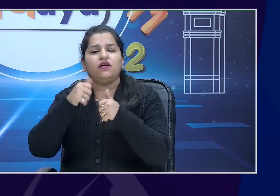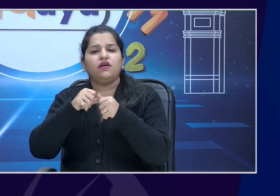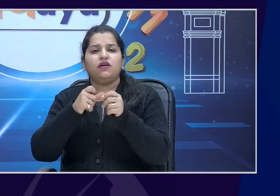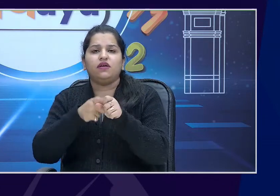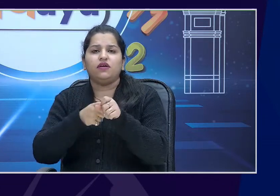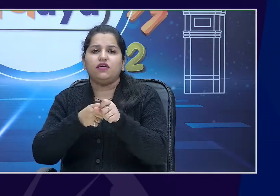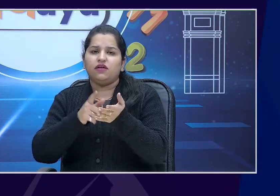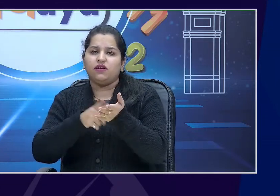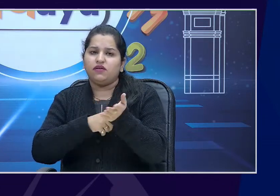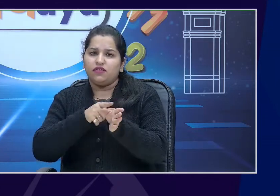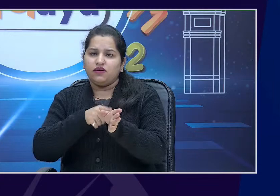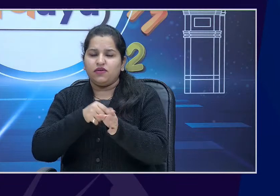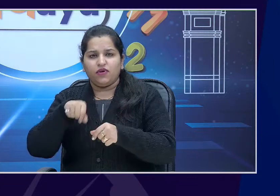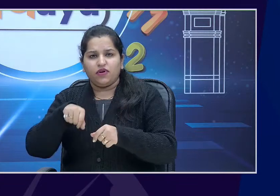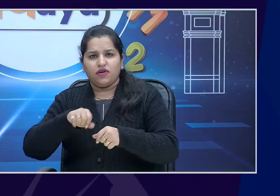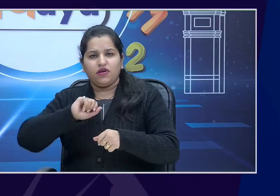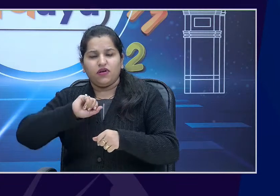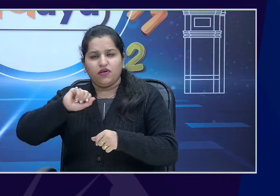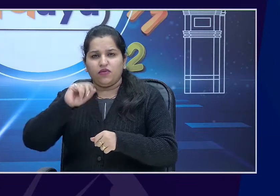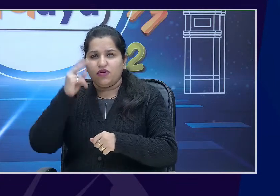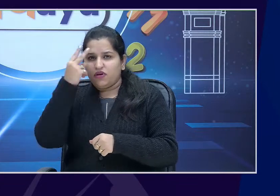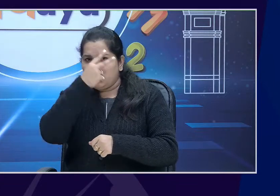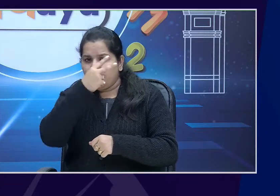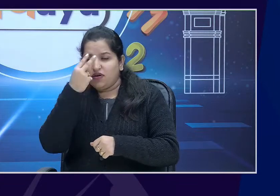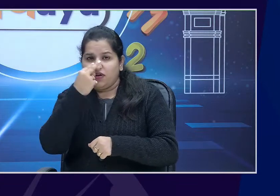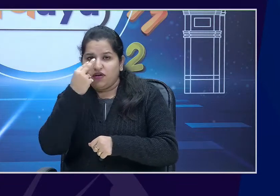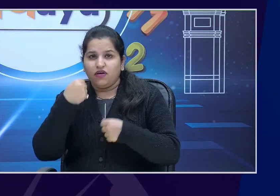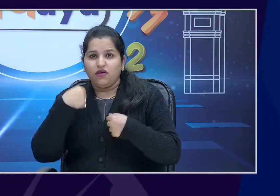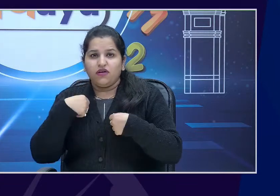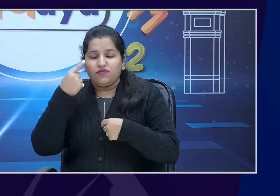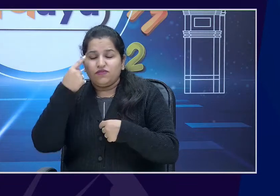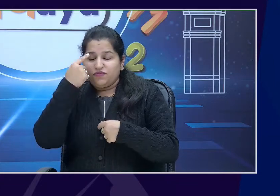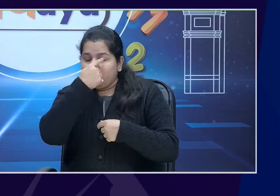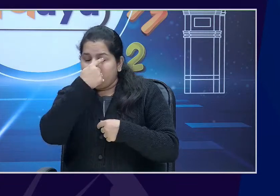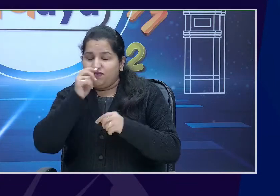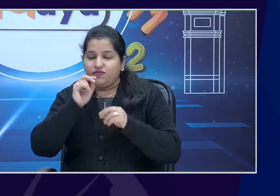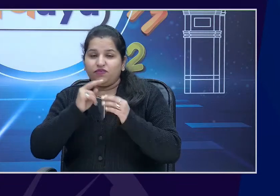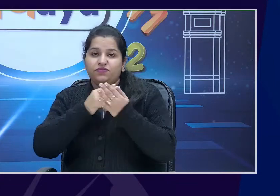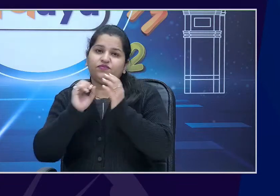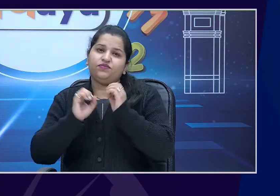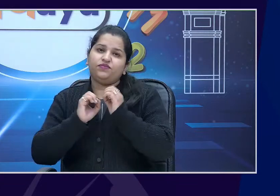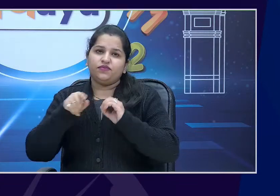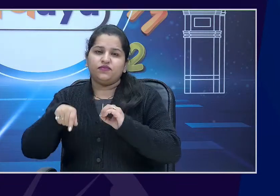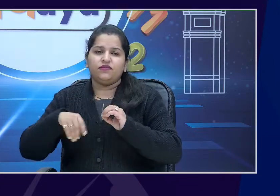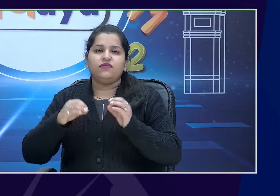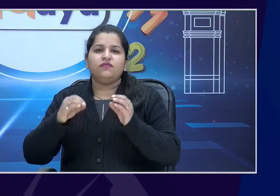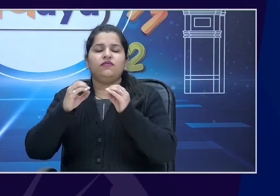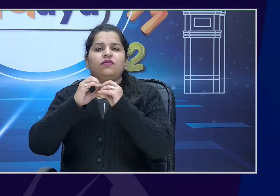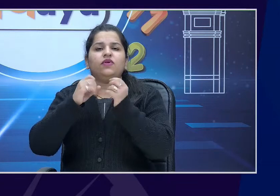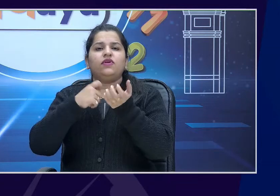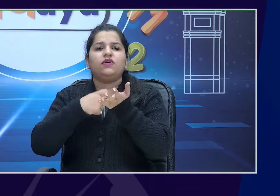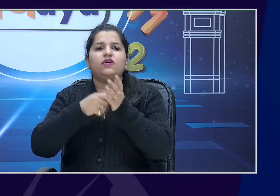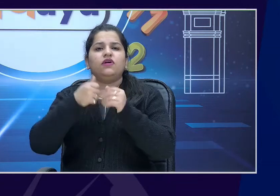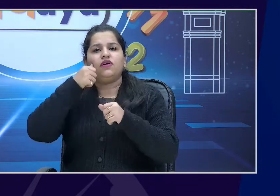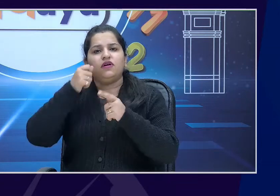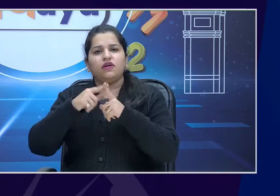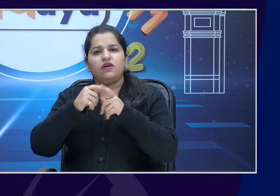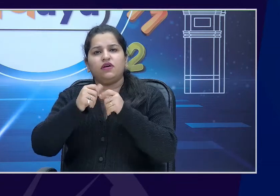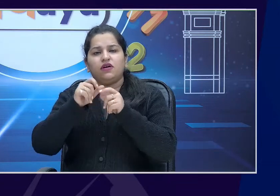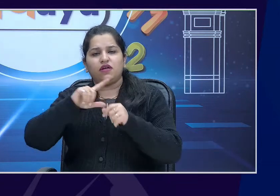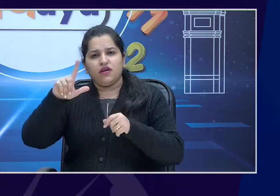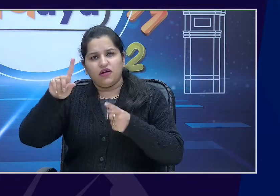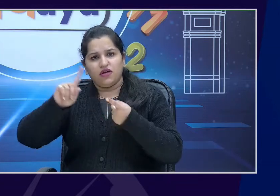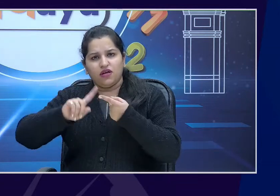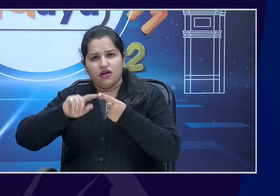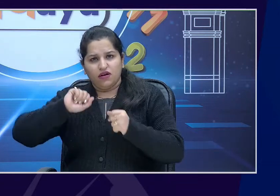pictures. I already told you that braille. The children with visually impaired may think, how can I write a diary? You can write a